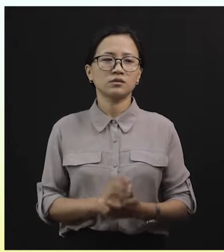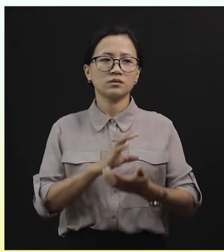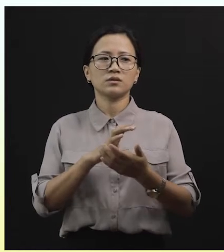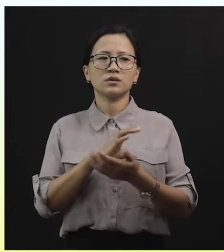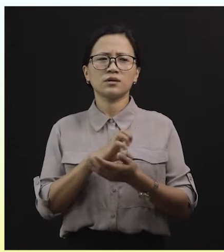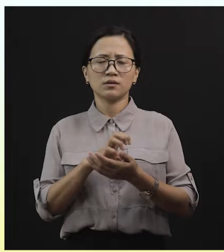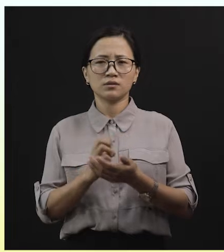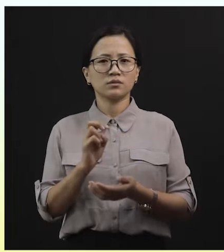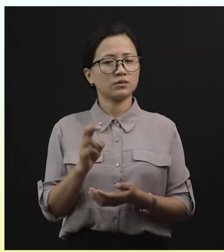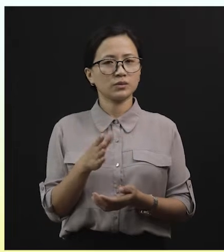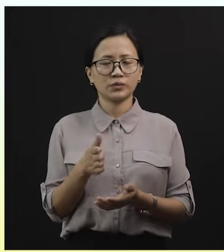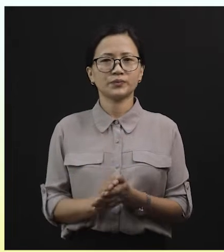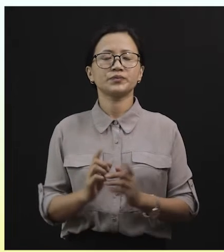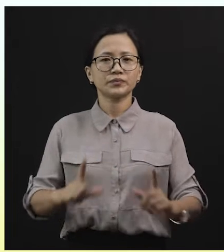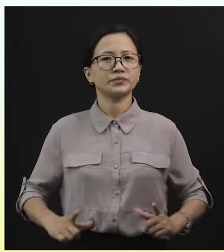Hurt no living things,